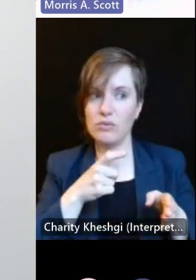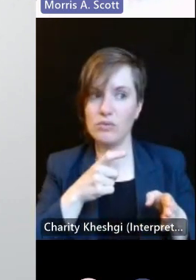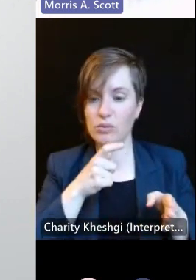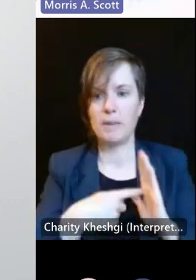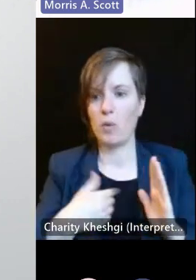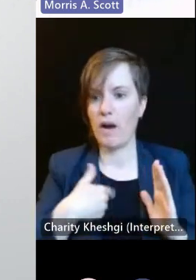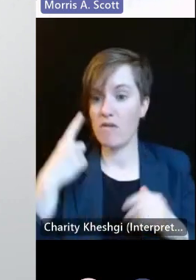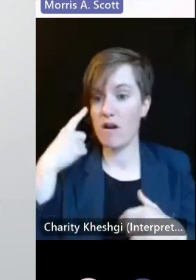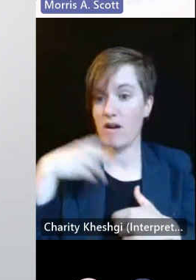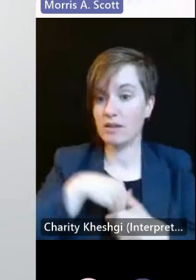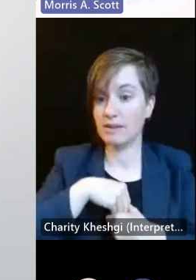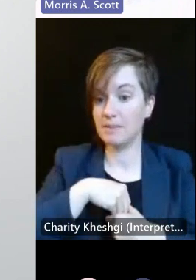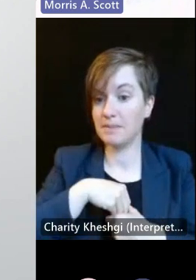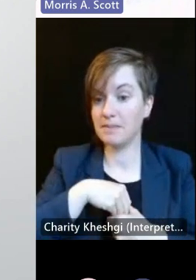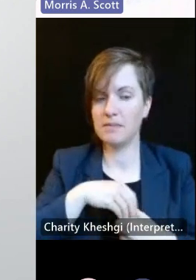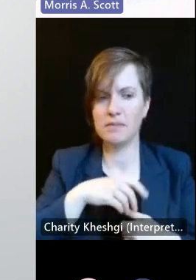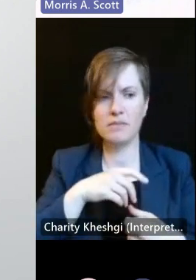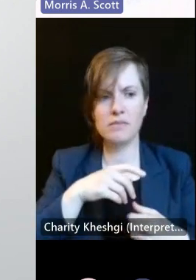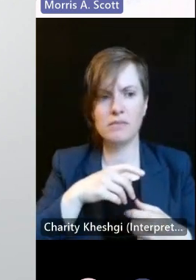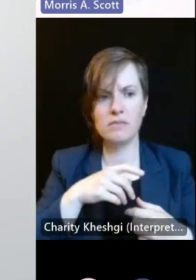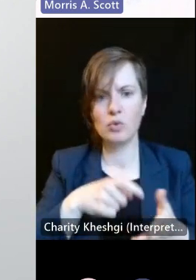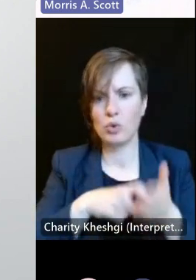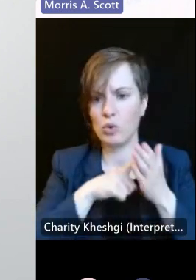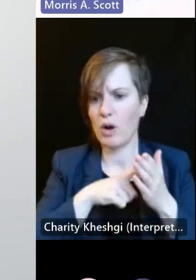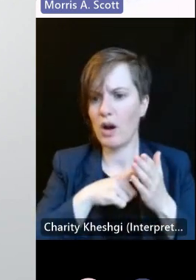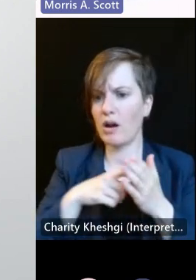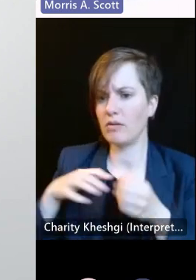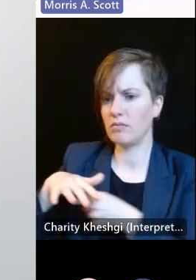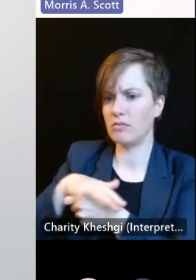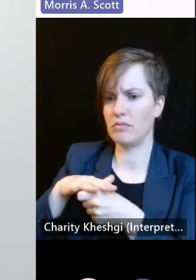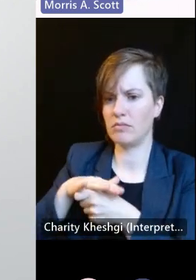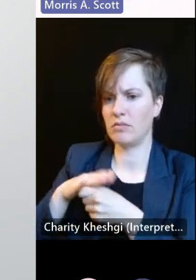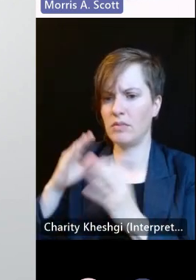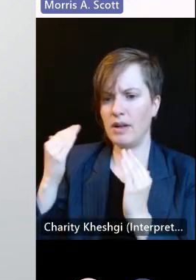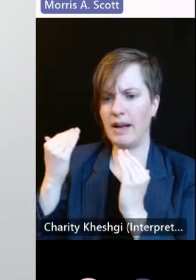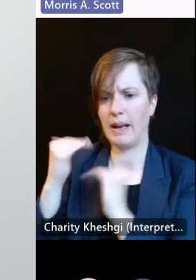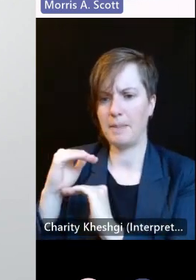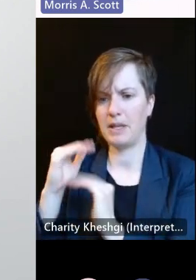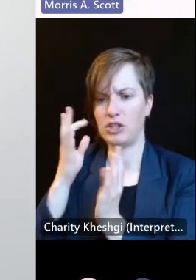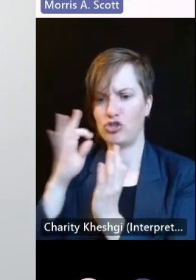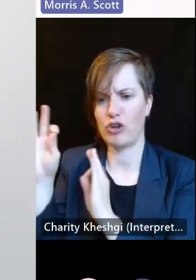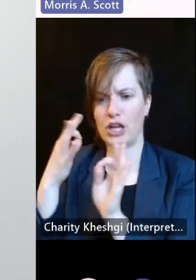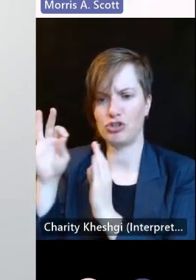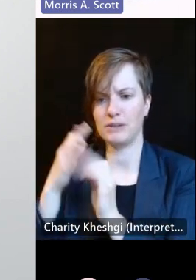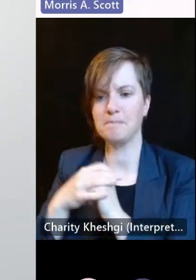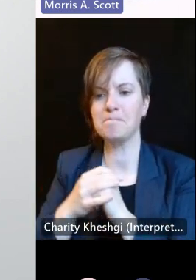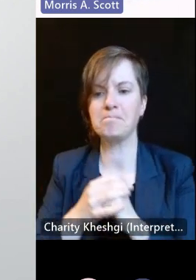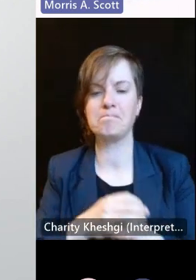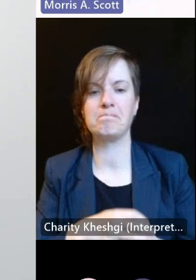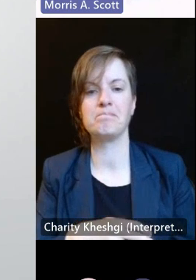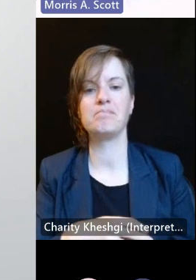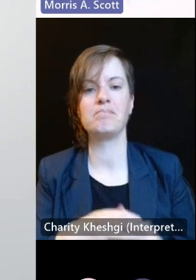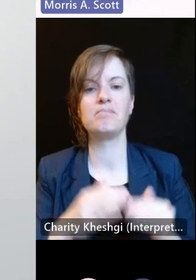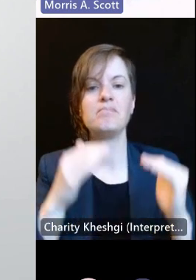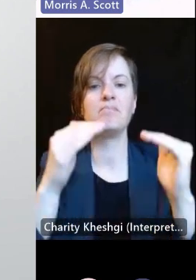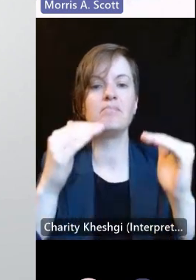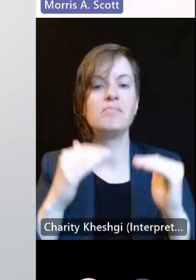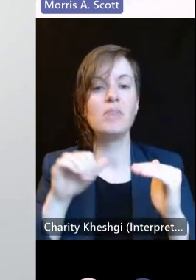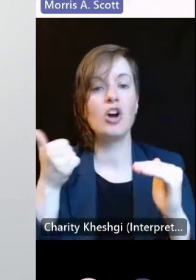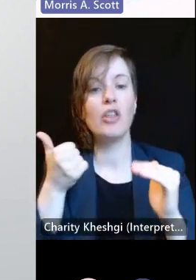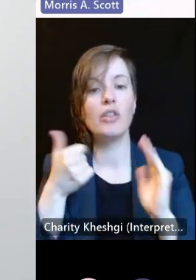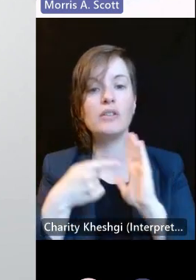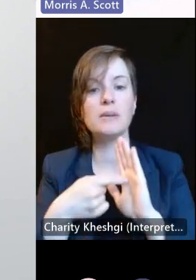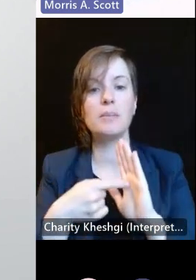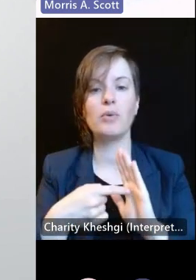limited distractions. Another example is a provision of firmer or elevated sleeping surfaces